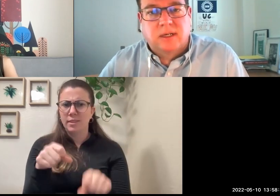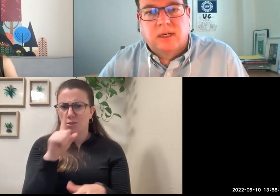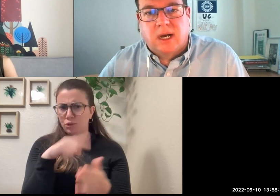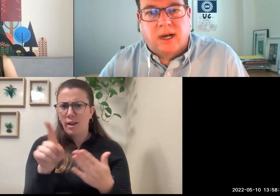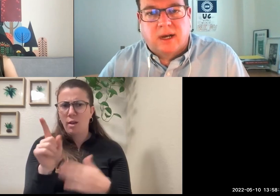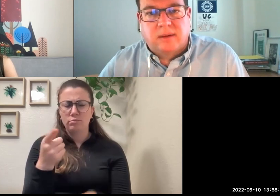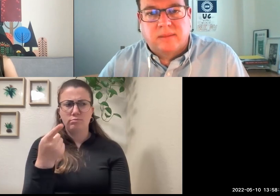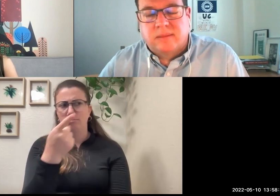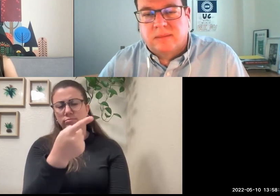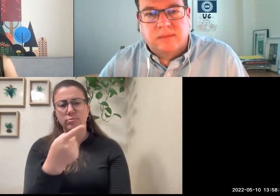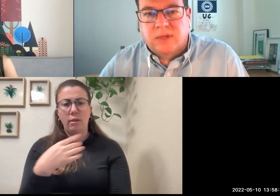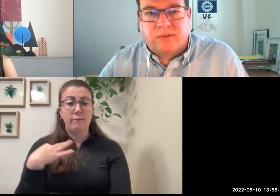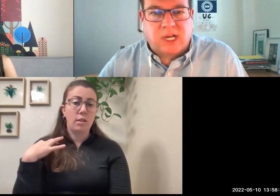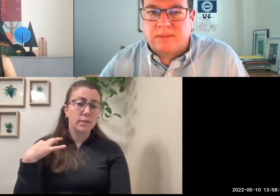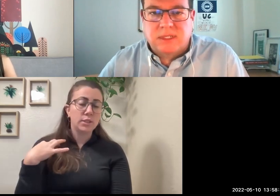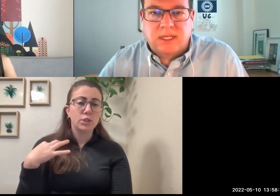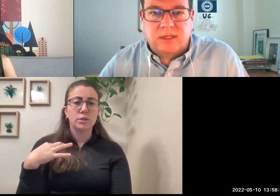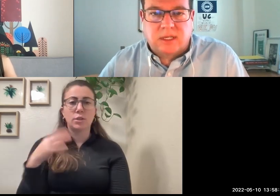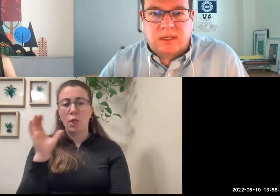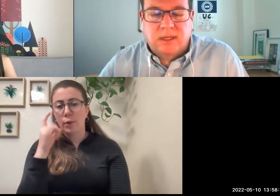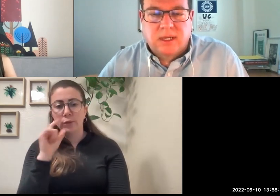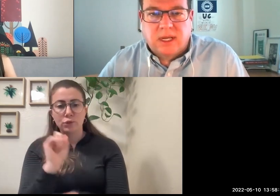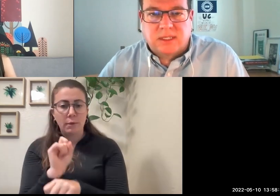Volunteer, look for jobs.